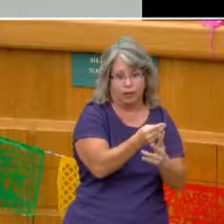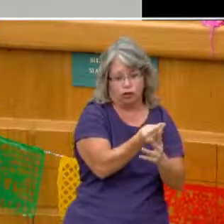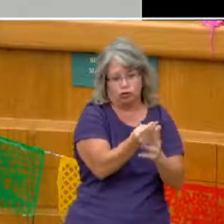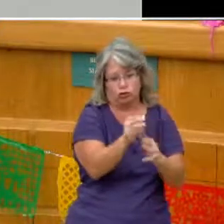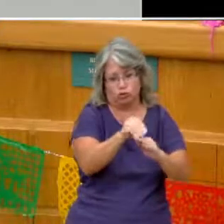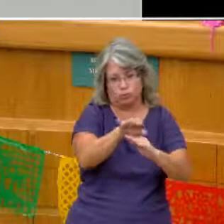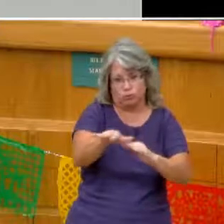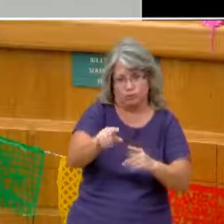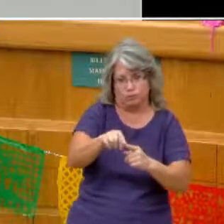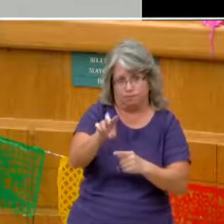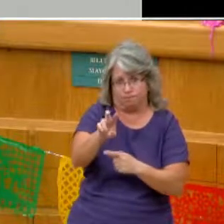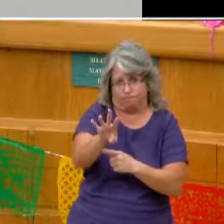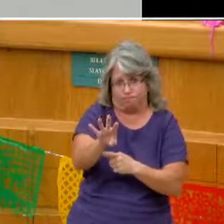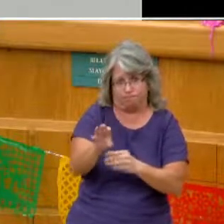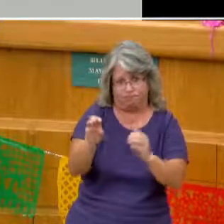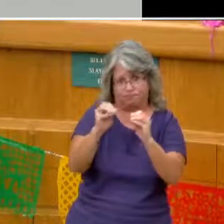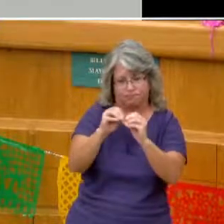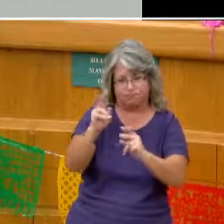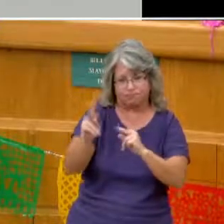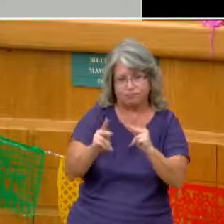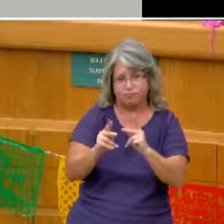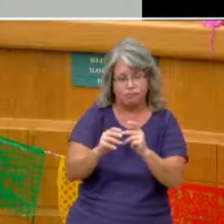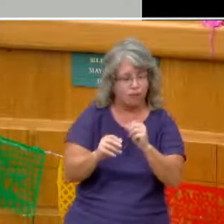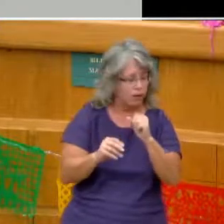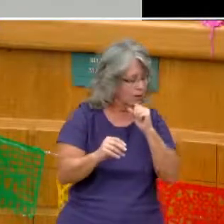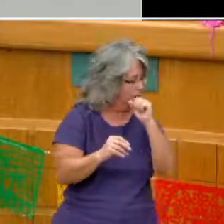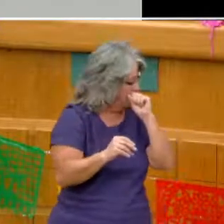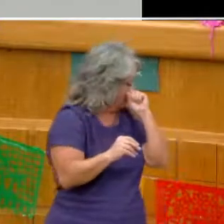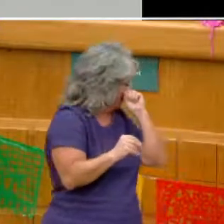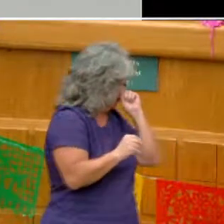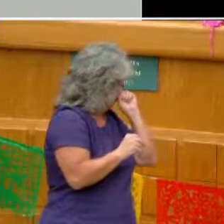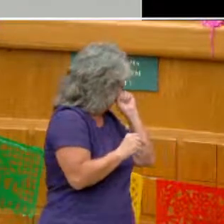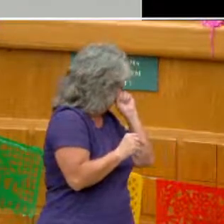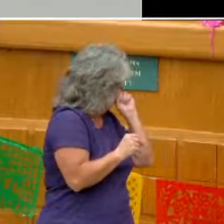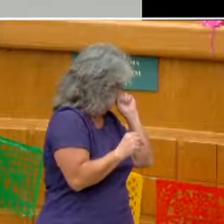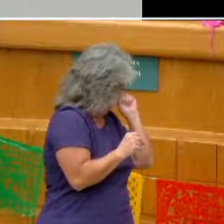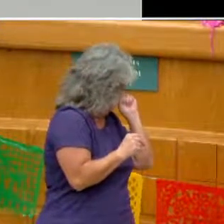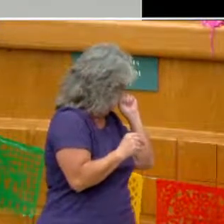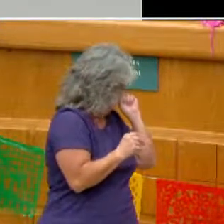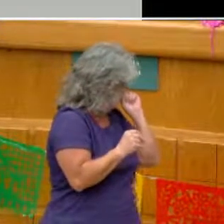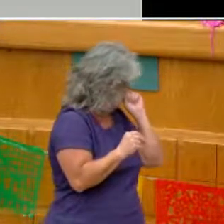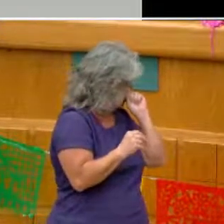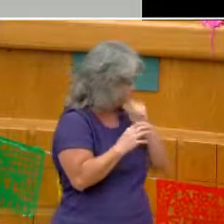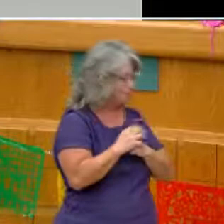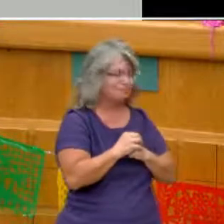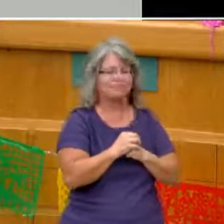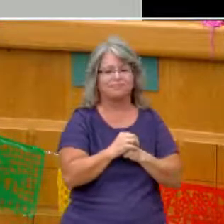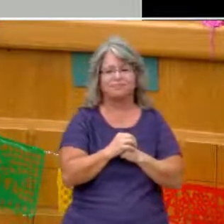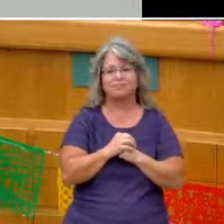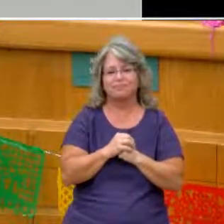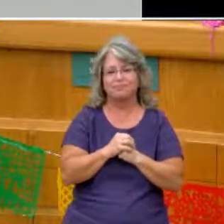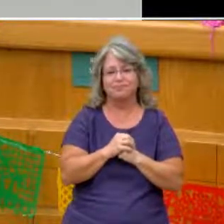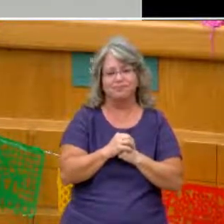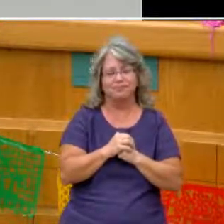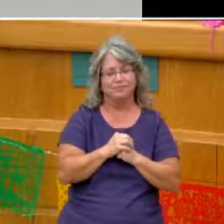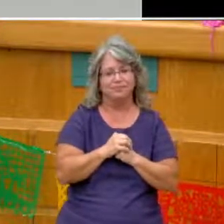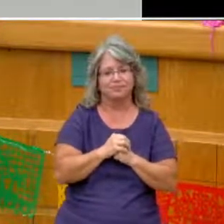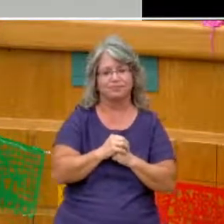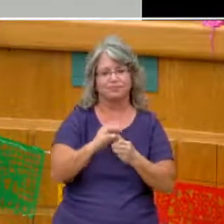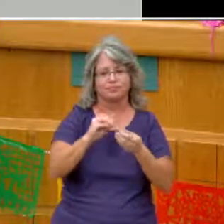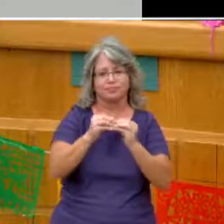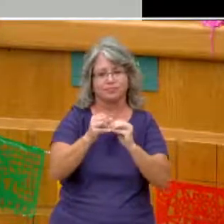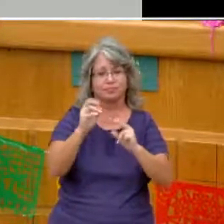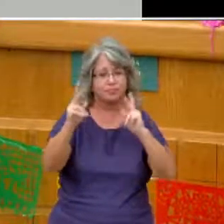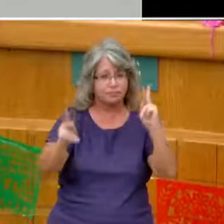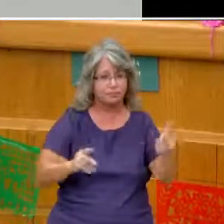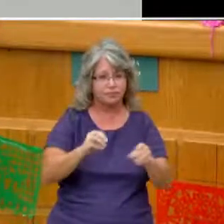getting less and less COVID as you move forward. Looking at the number of people in the ICU, it is coming down according to